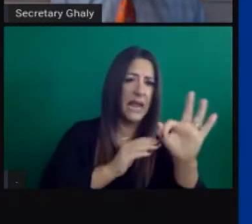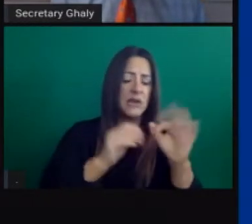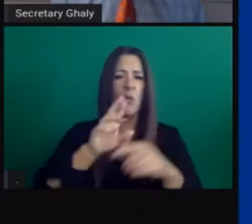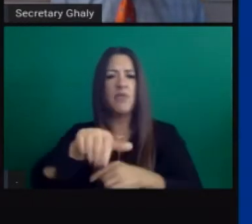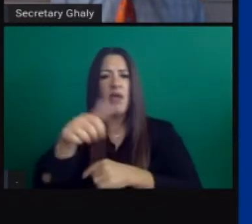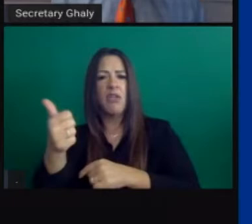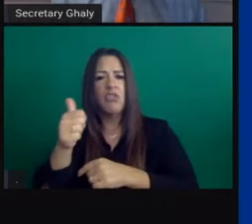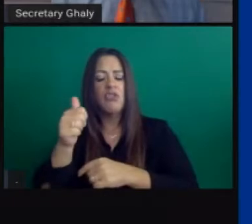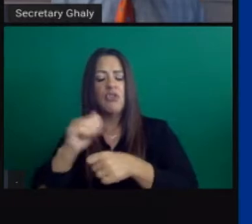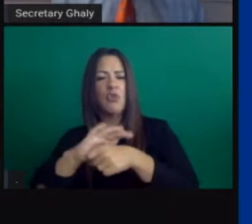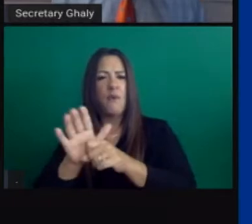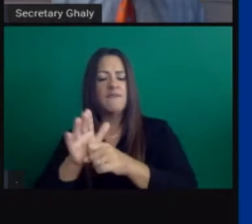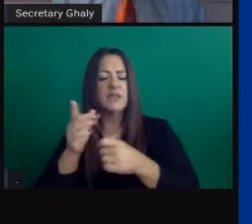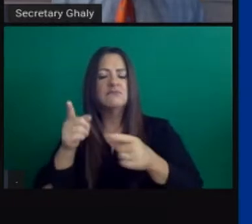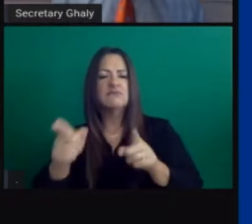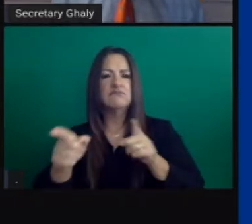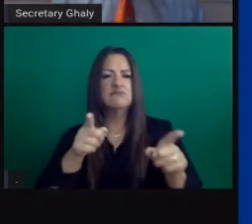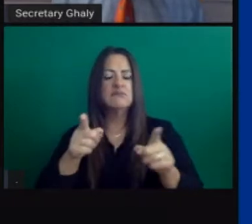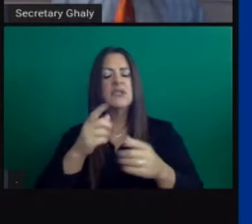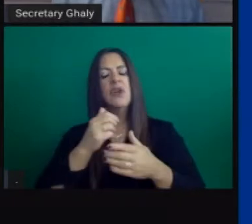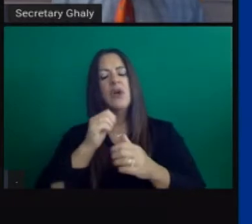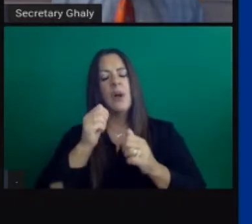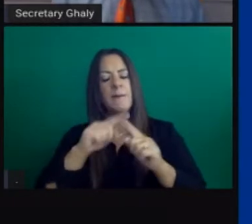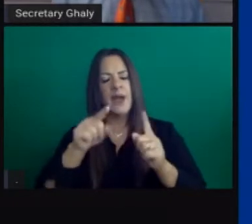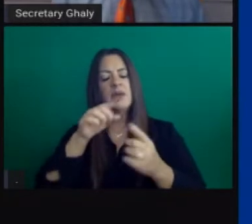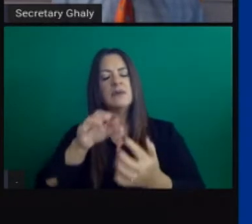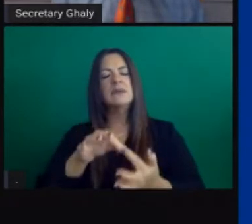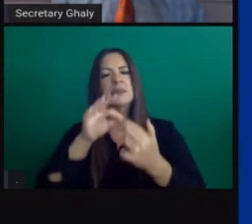keep that down as much as possible. Next slide.